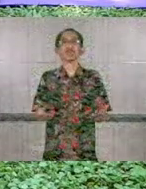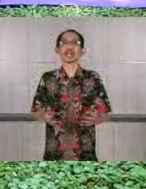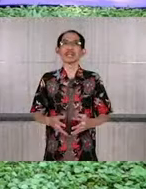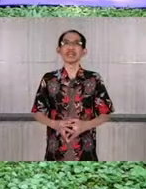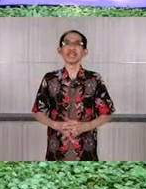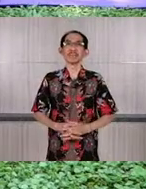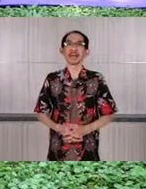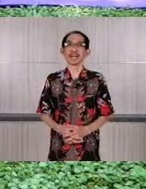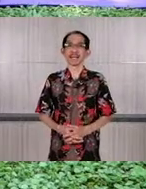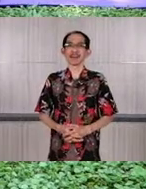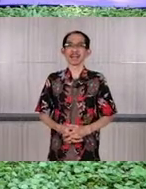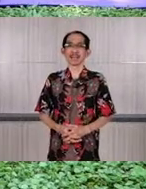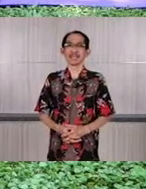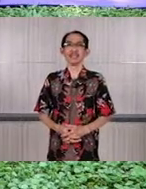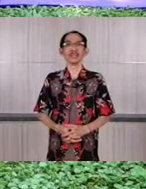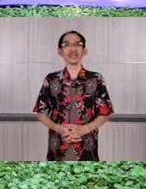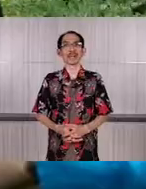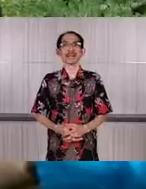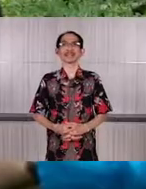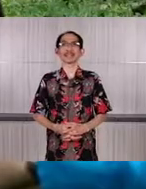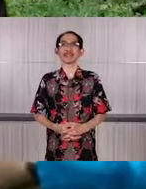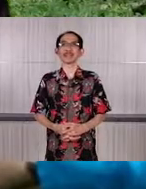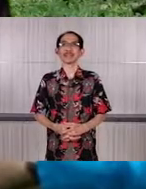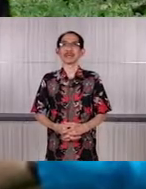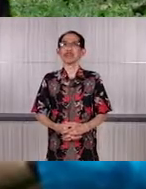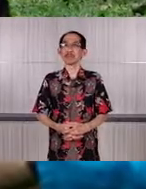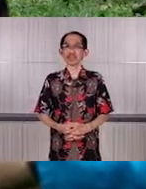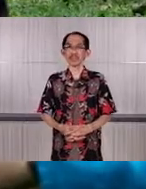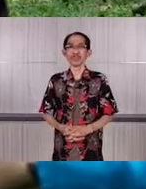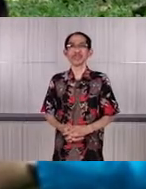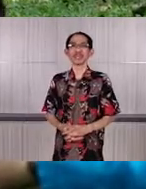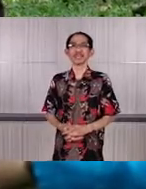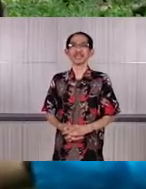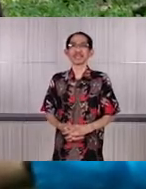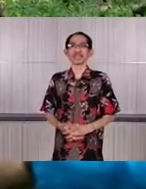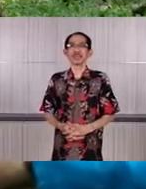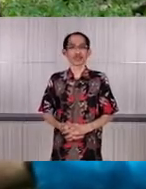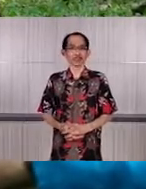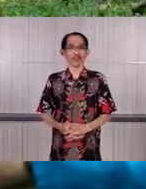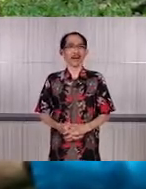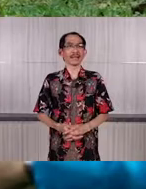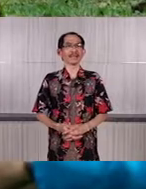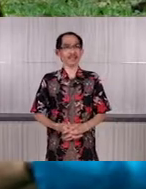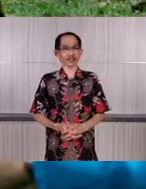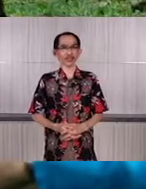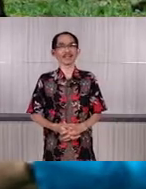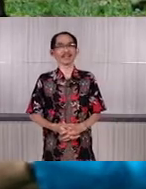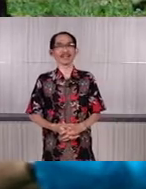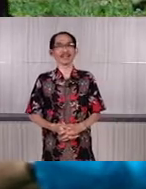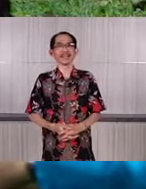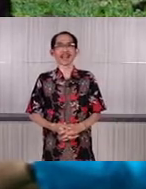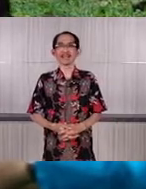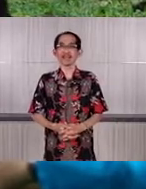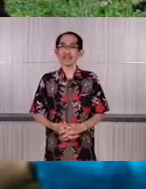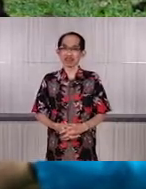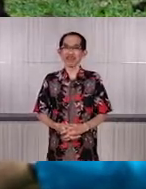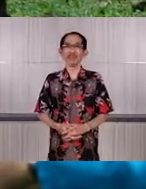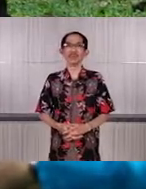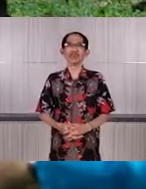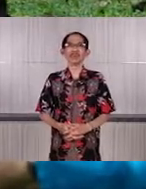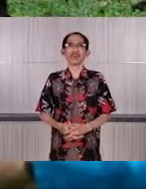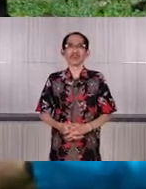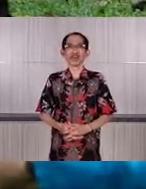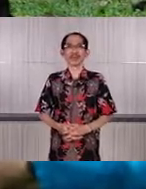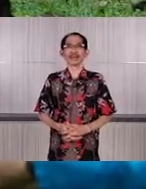come to secluded by karma in Yogyakarta, a peaceful place which provide restaurants, ethnic